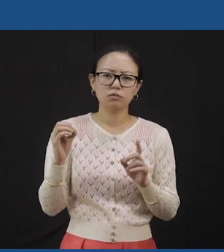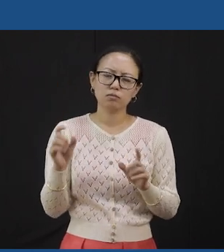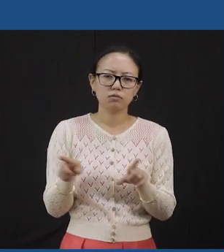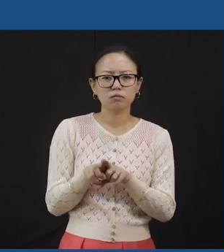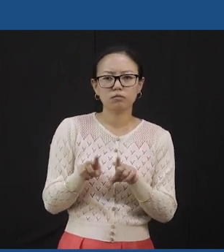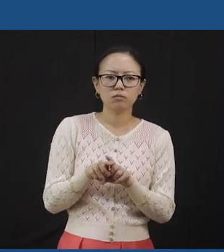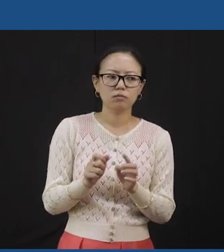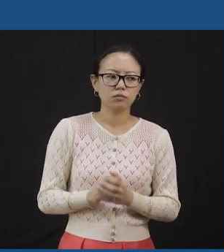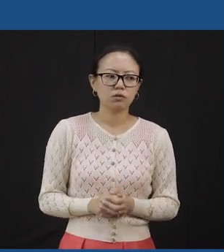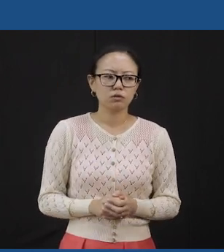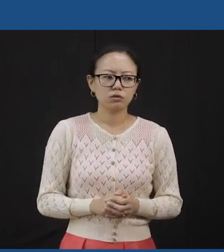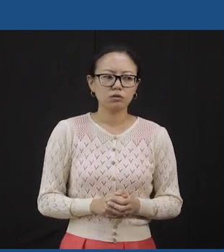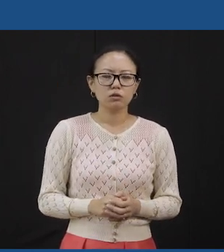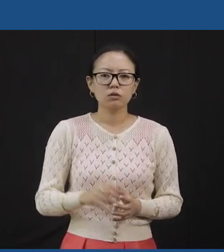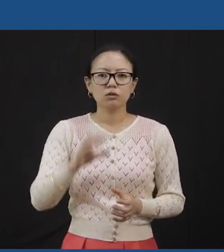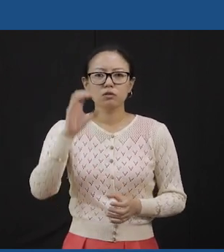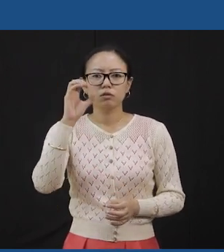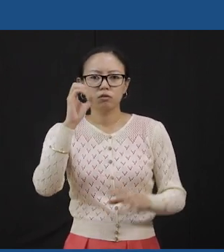8 is 8.